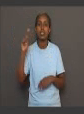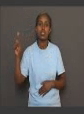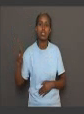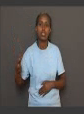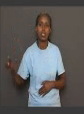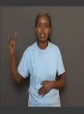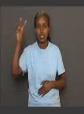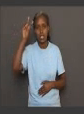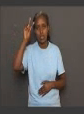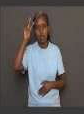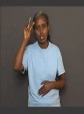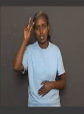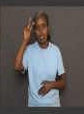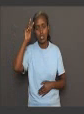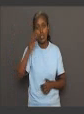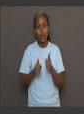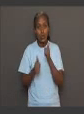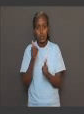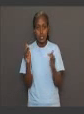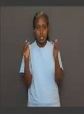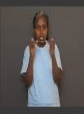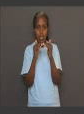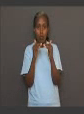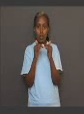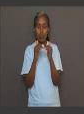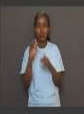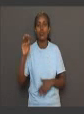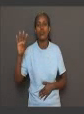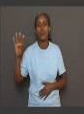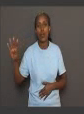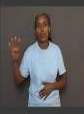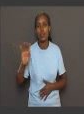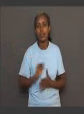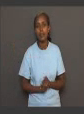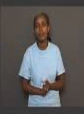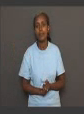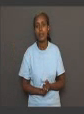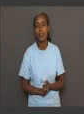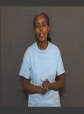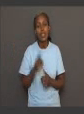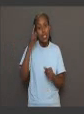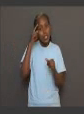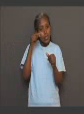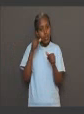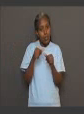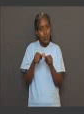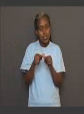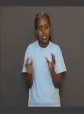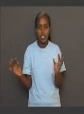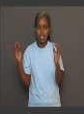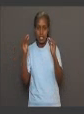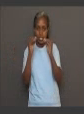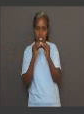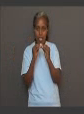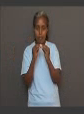z squared, which is equal to 4. Notice that the sum